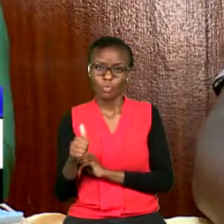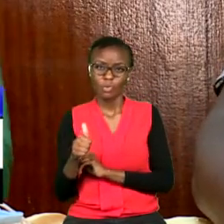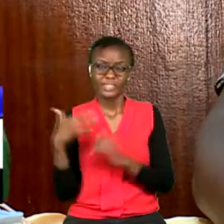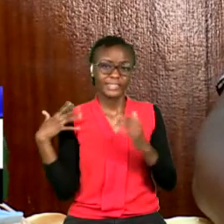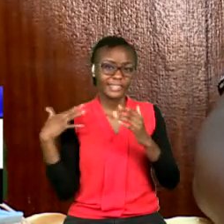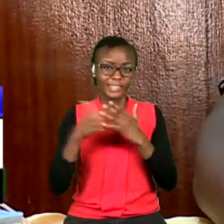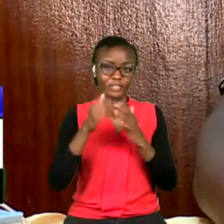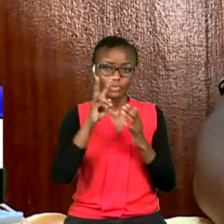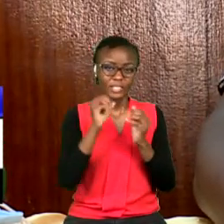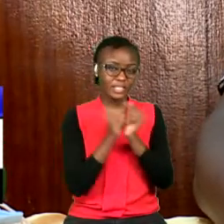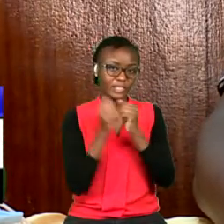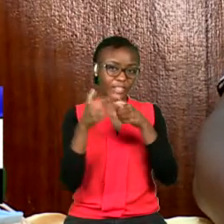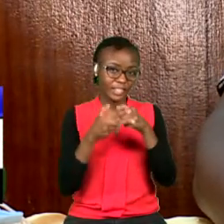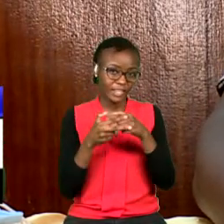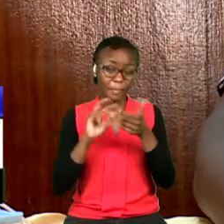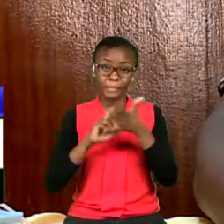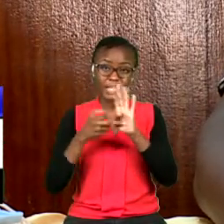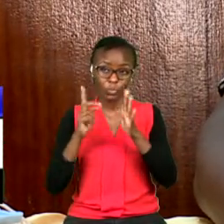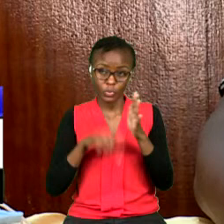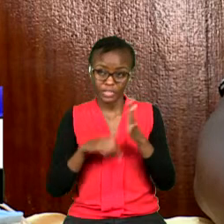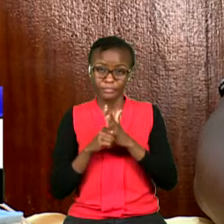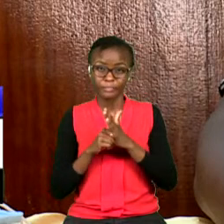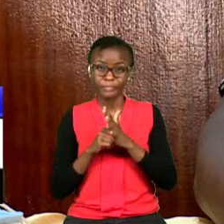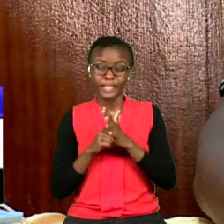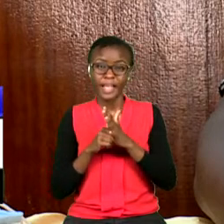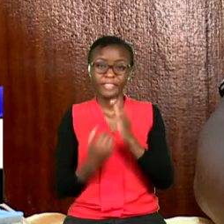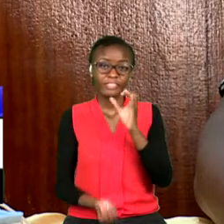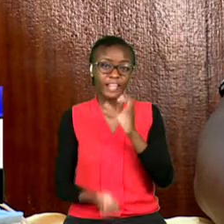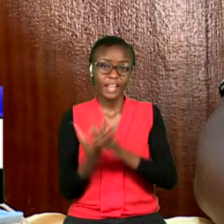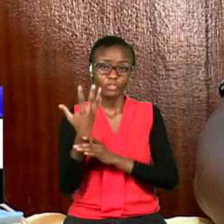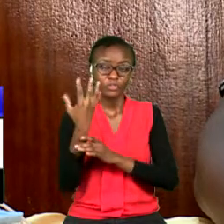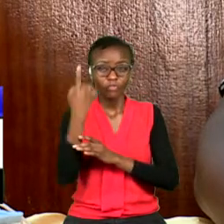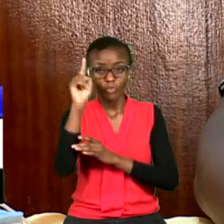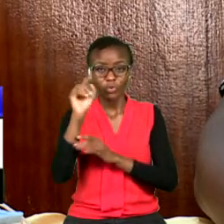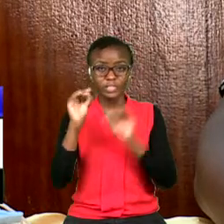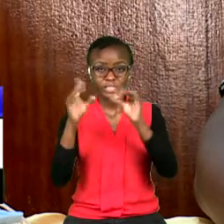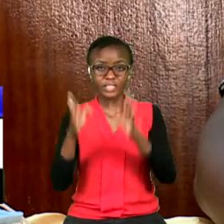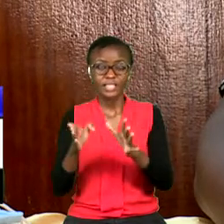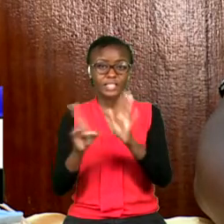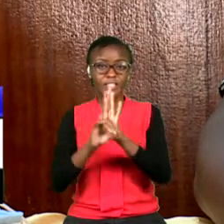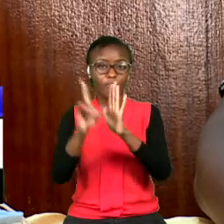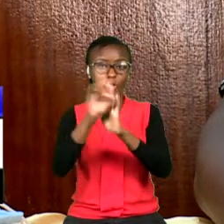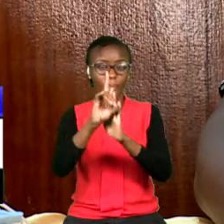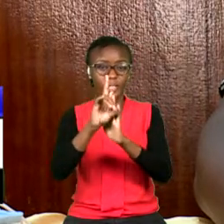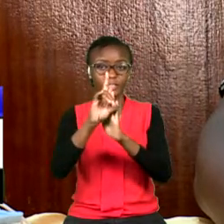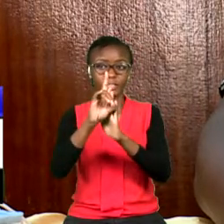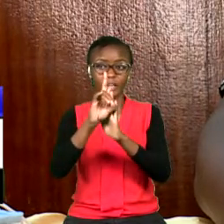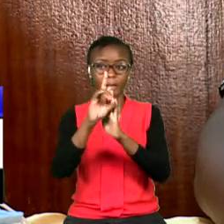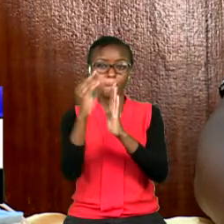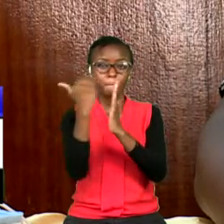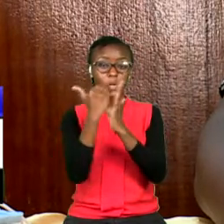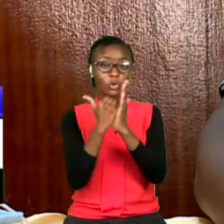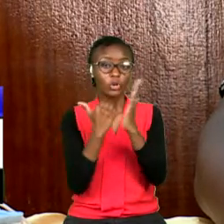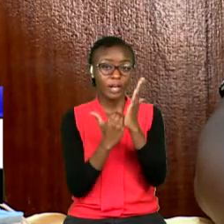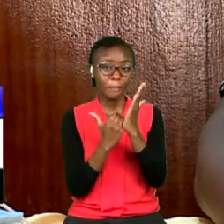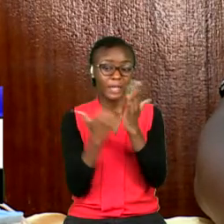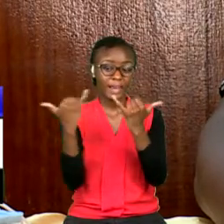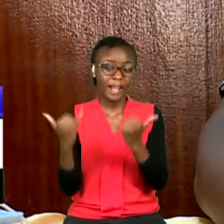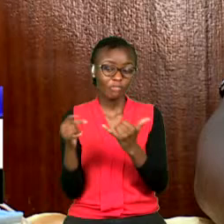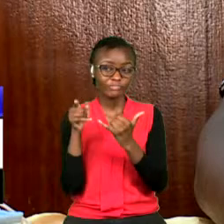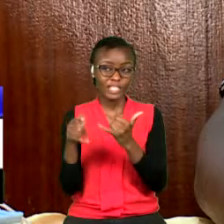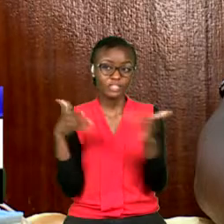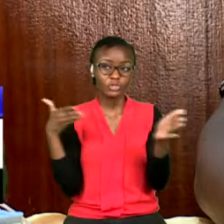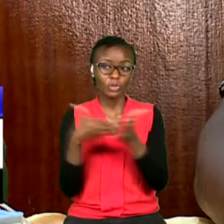rollout of teacher professional development program in its current form should